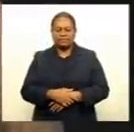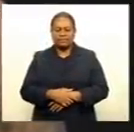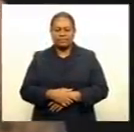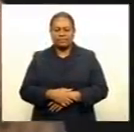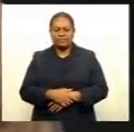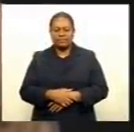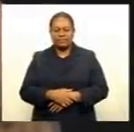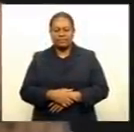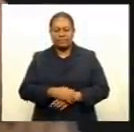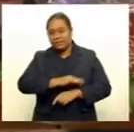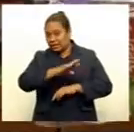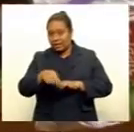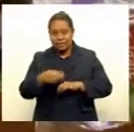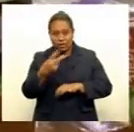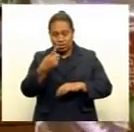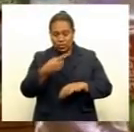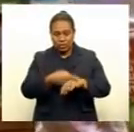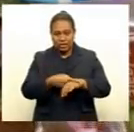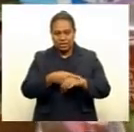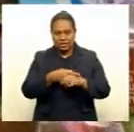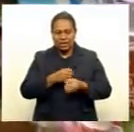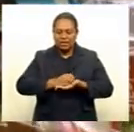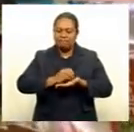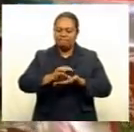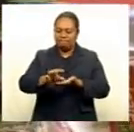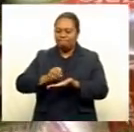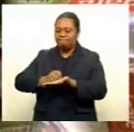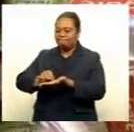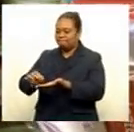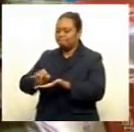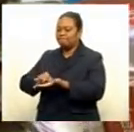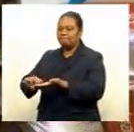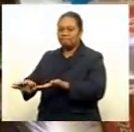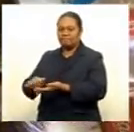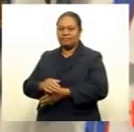every fortnight we also distribute